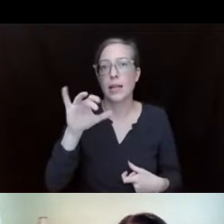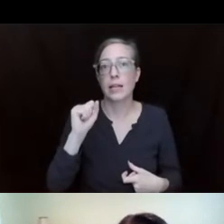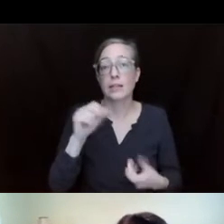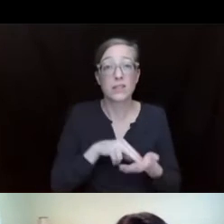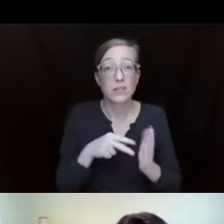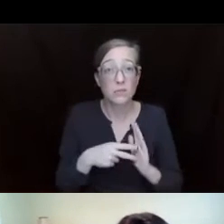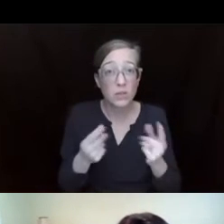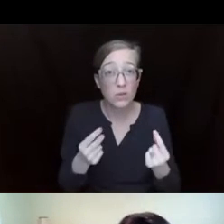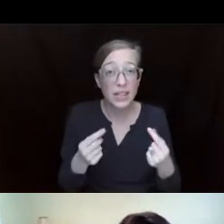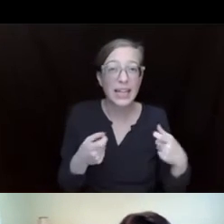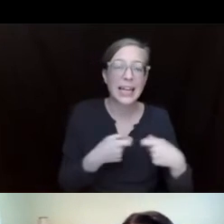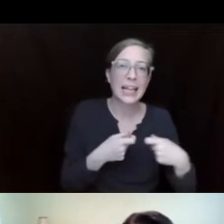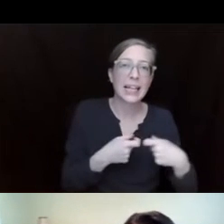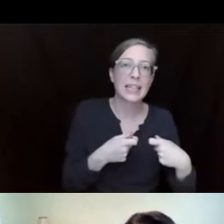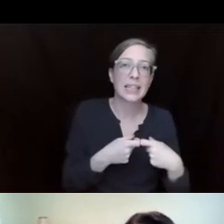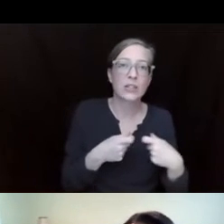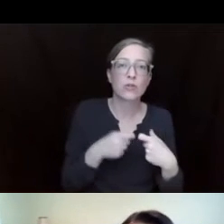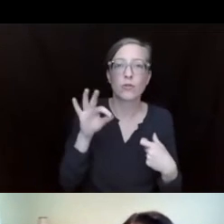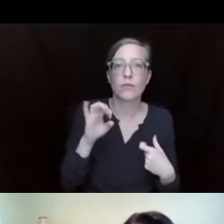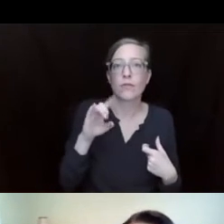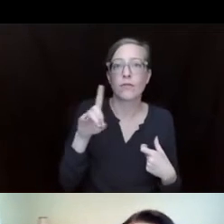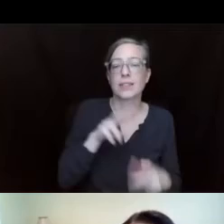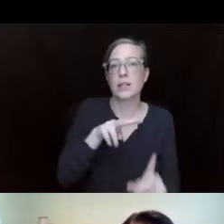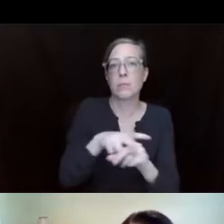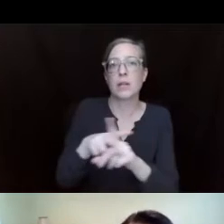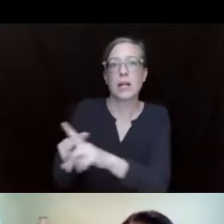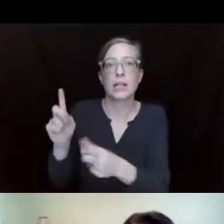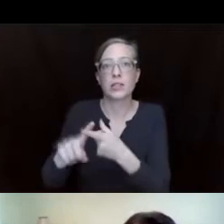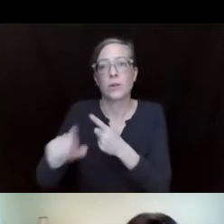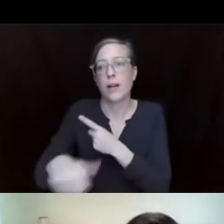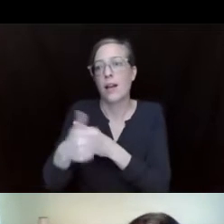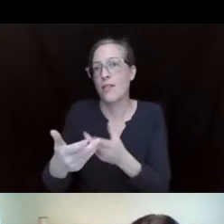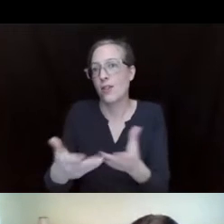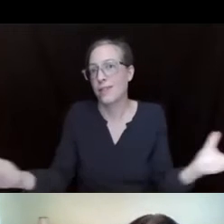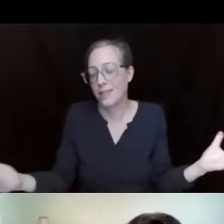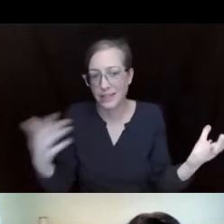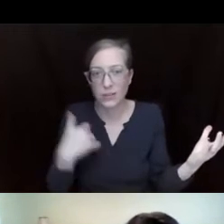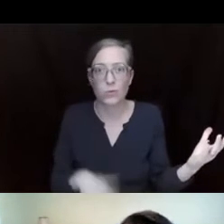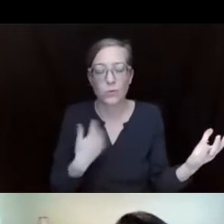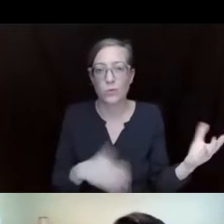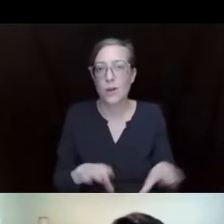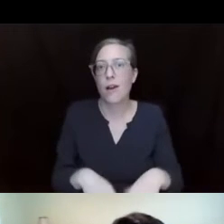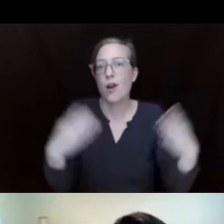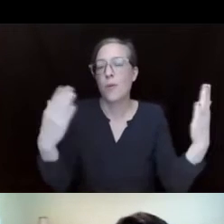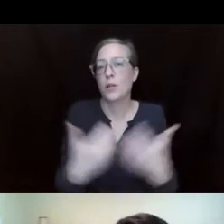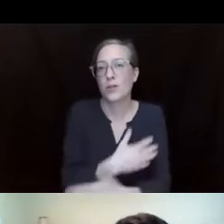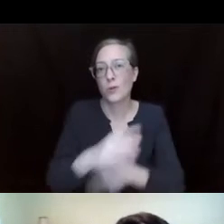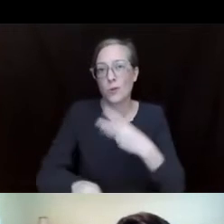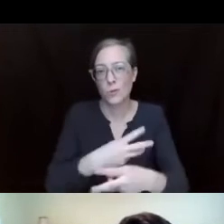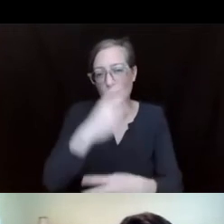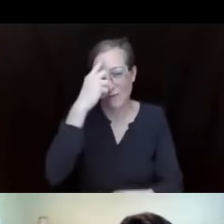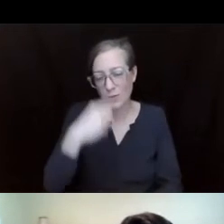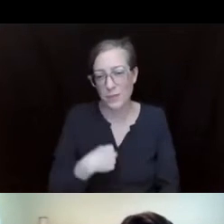little microfluidic devices. And it was like opening a new world, a new field for me. After that, as Carla